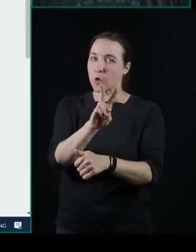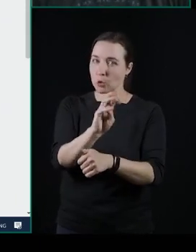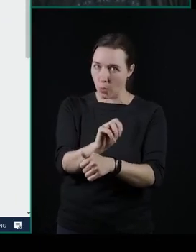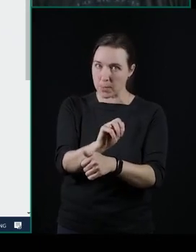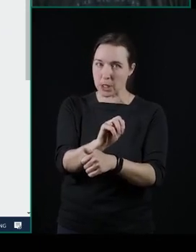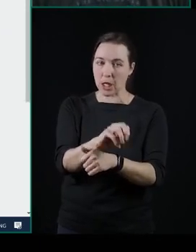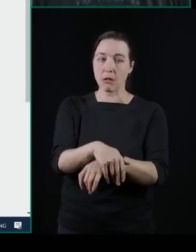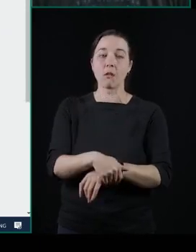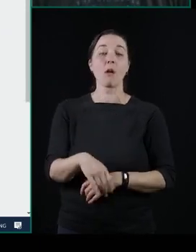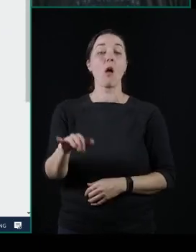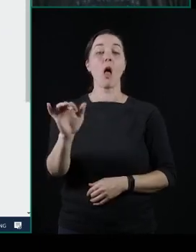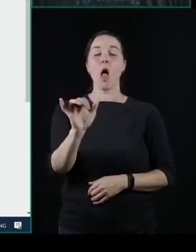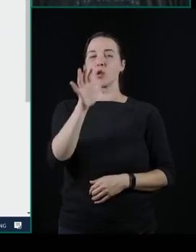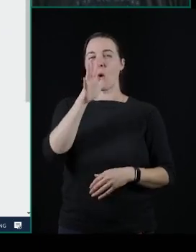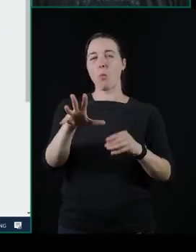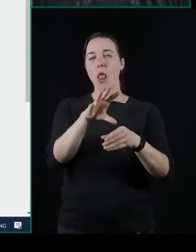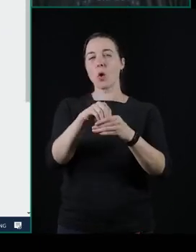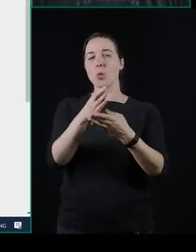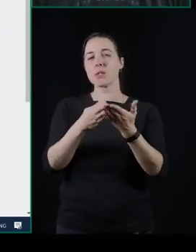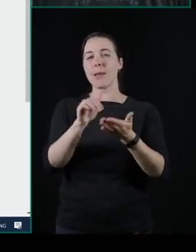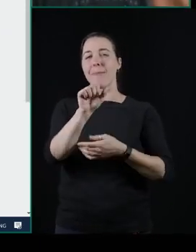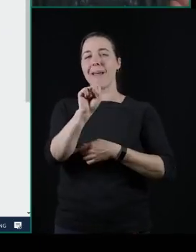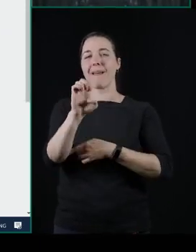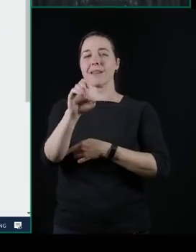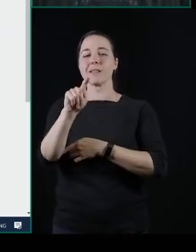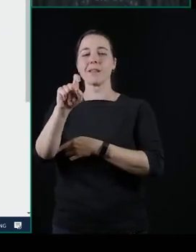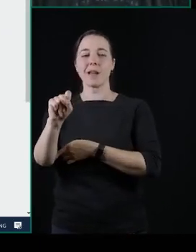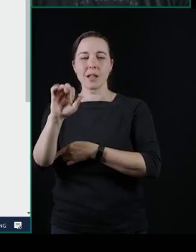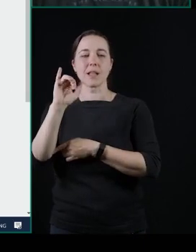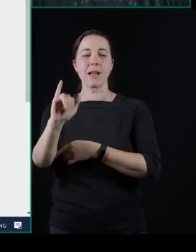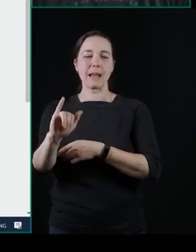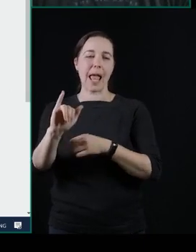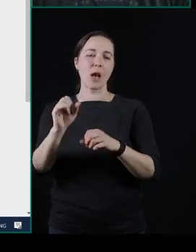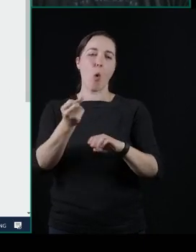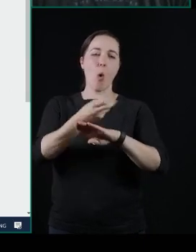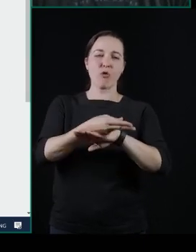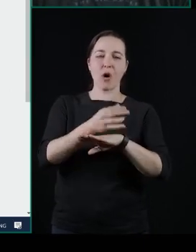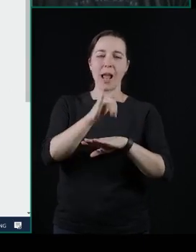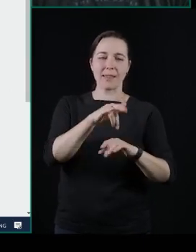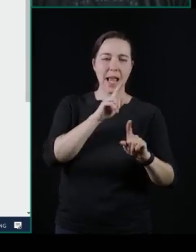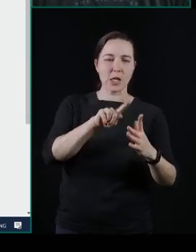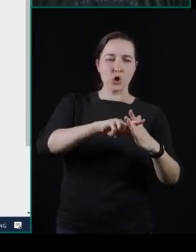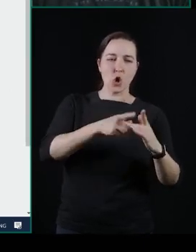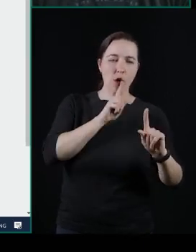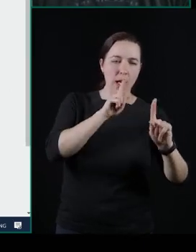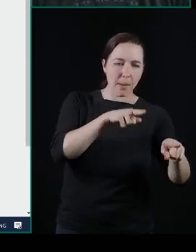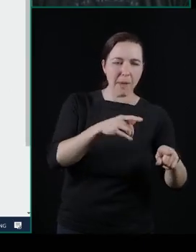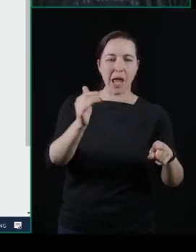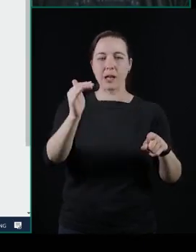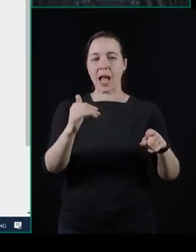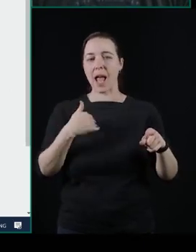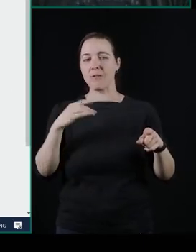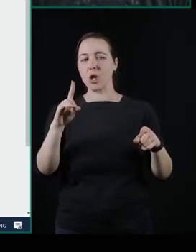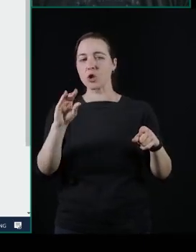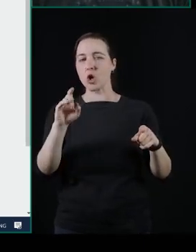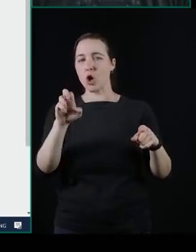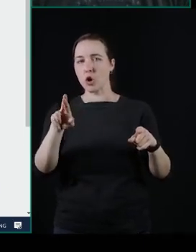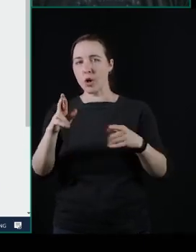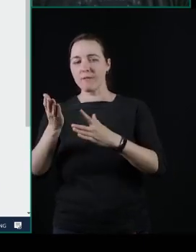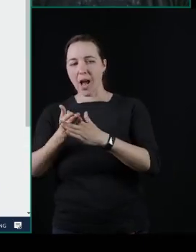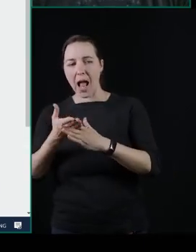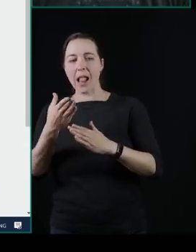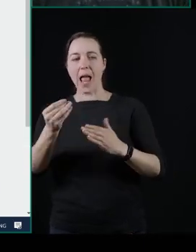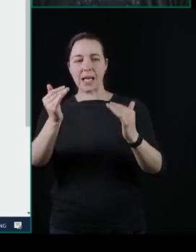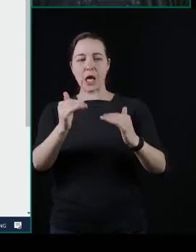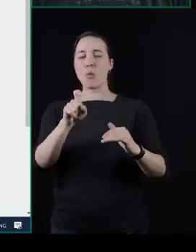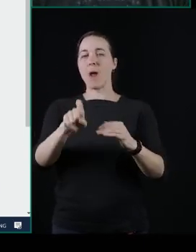machine. Optionally, we will include some assets. Optionally, also we can override the start command we have on our Docker file. And here we need